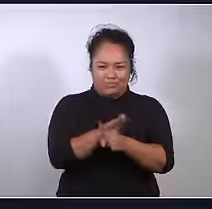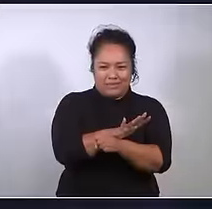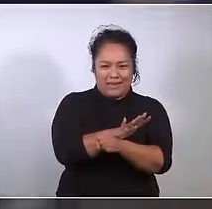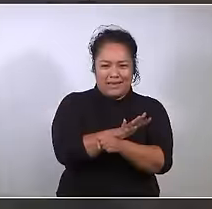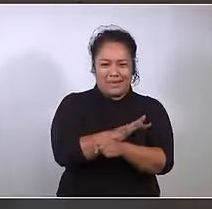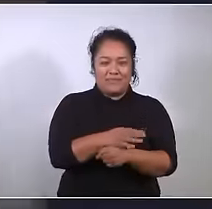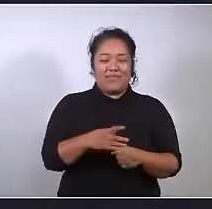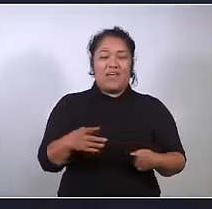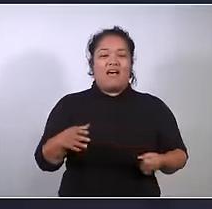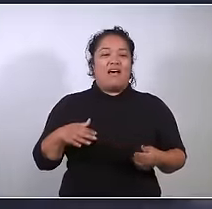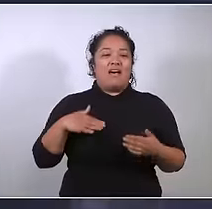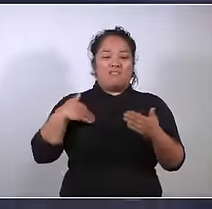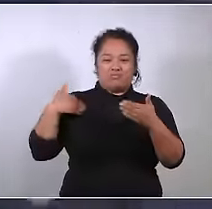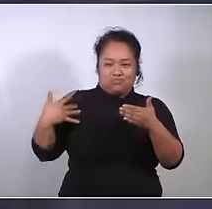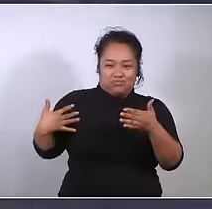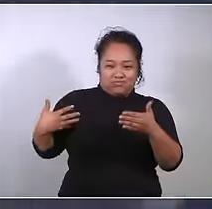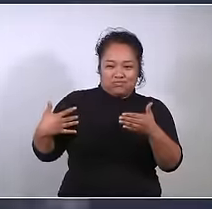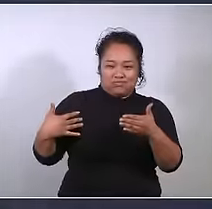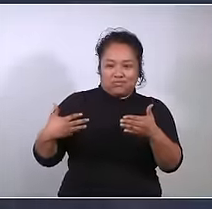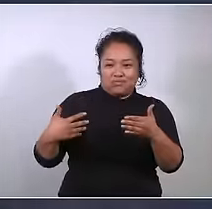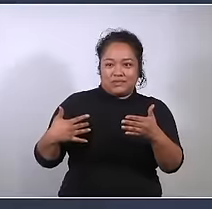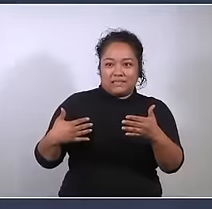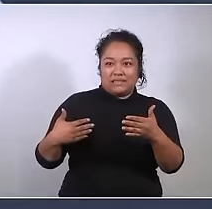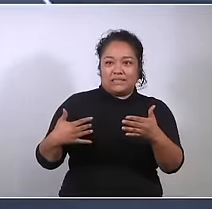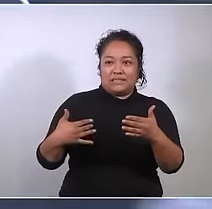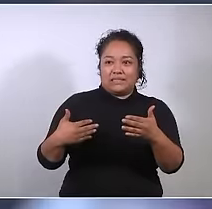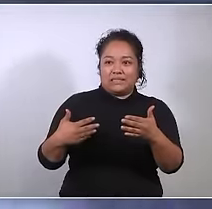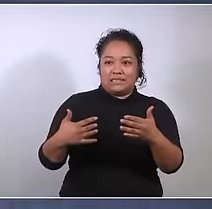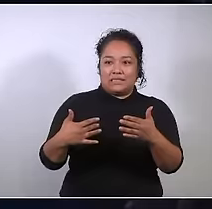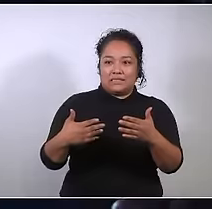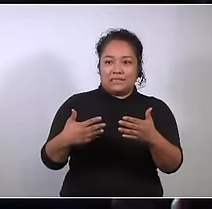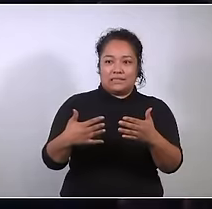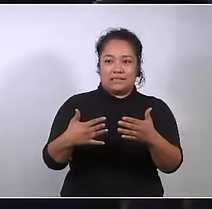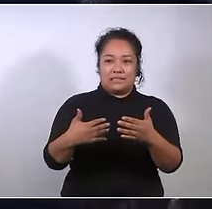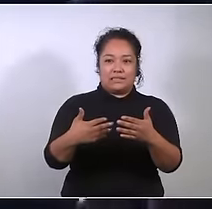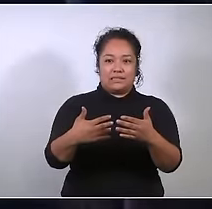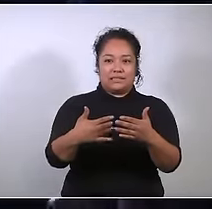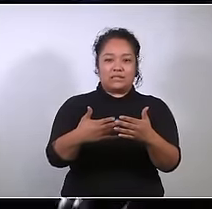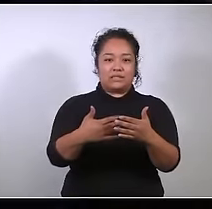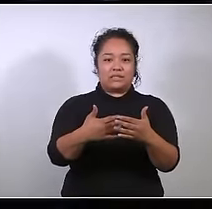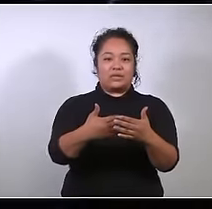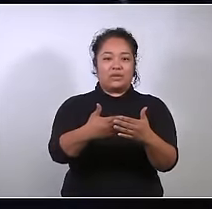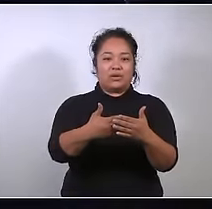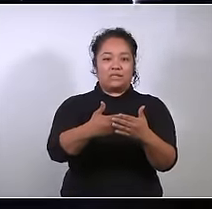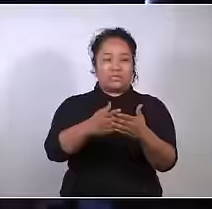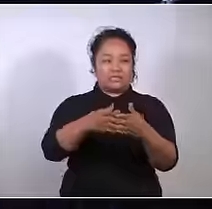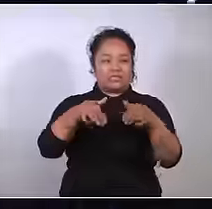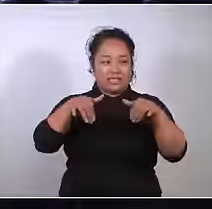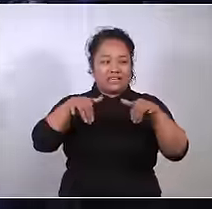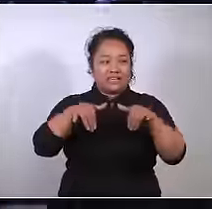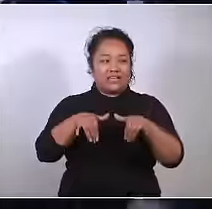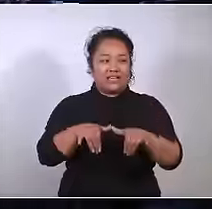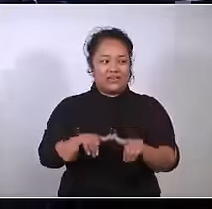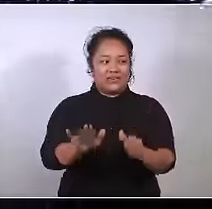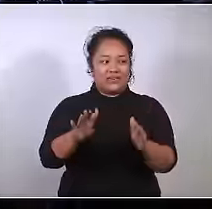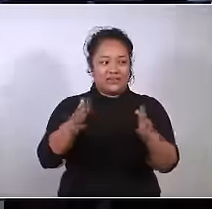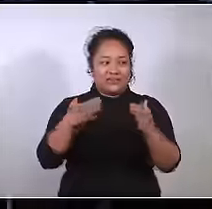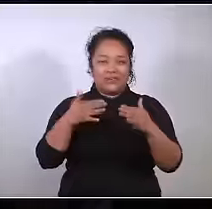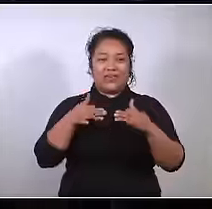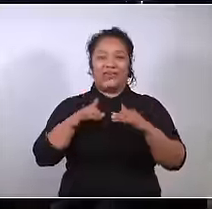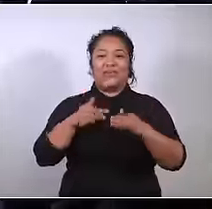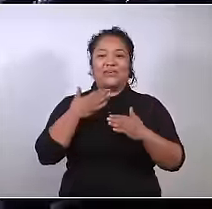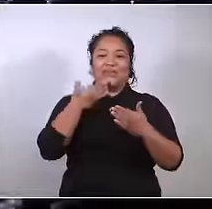After all of these years, you're still